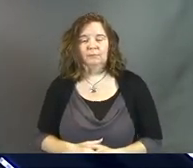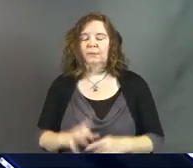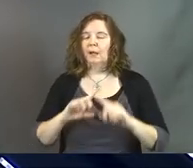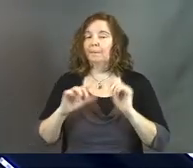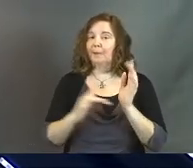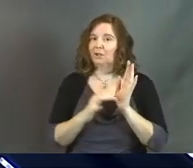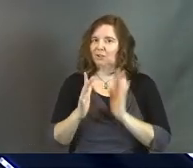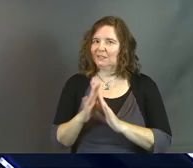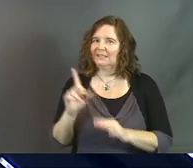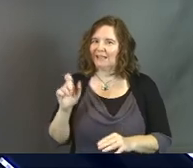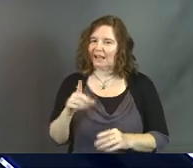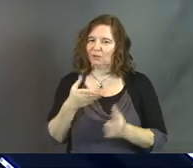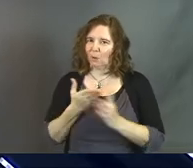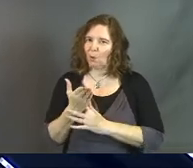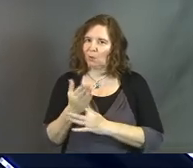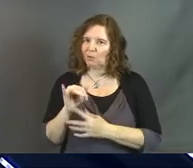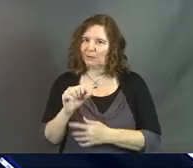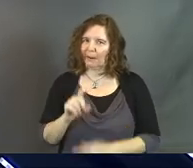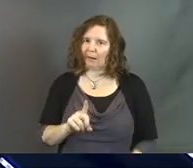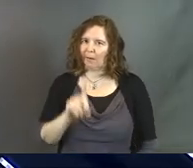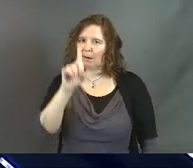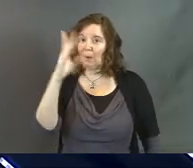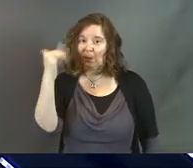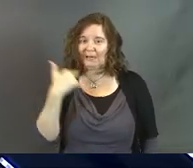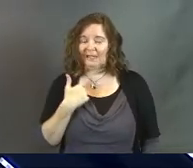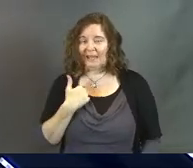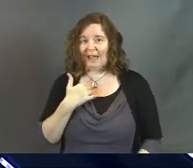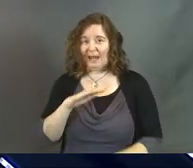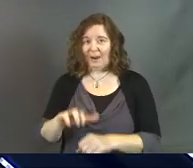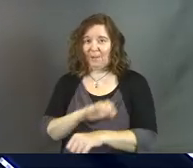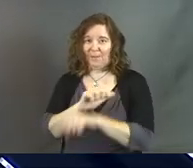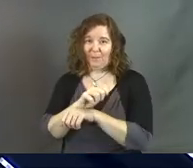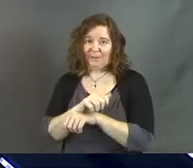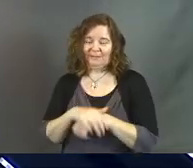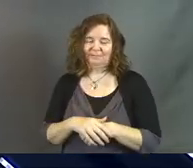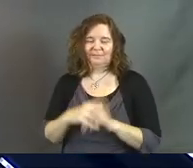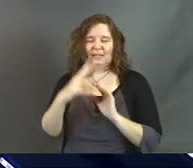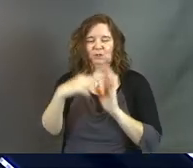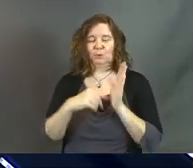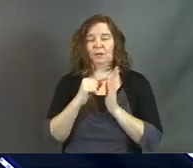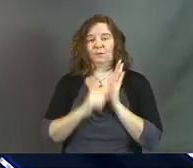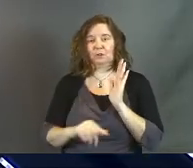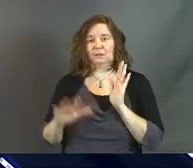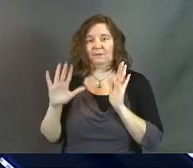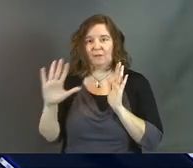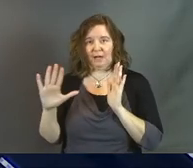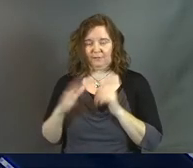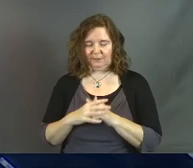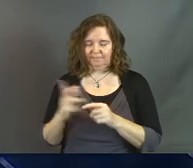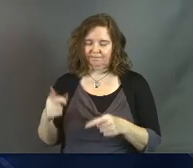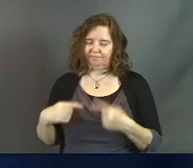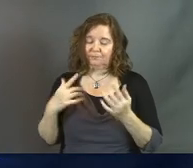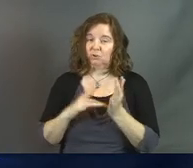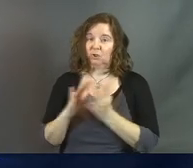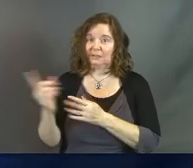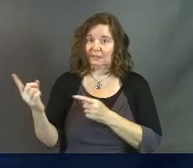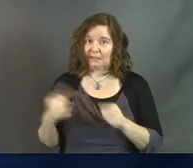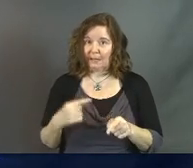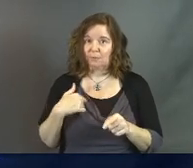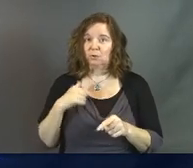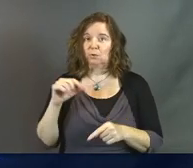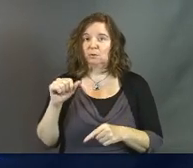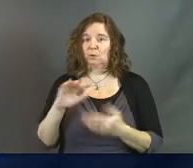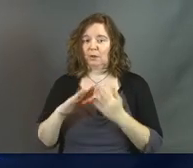But Jesus had to go through Samaria because he had a divine appointment. Let's read verse 5. Eventually, Jesus came to